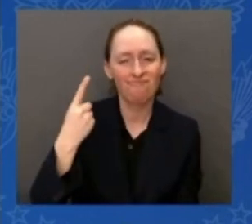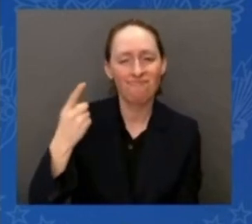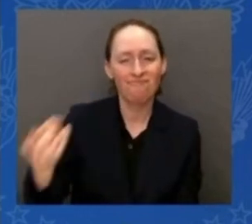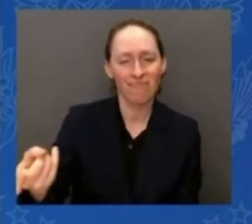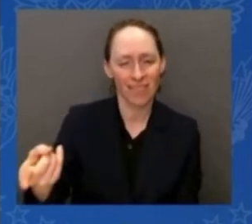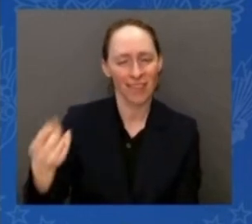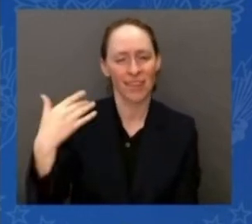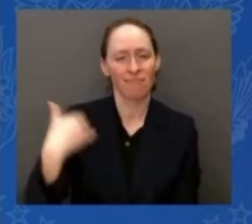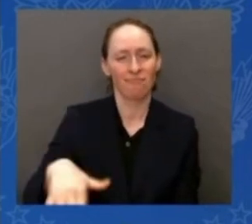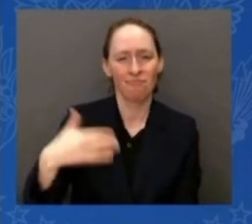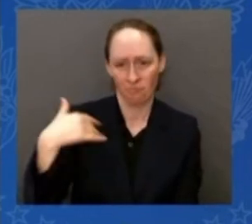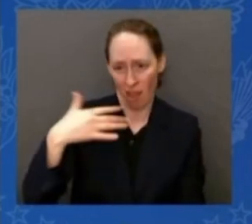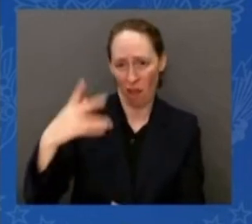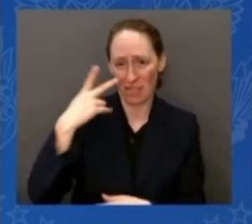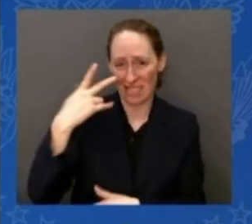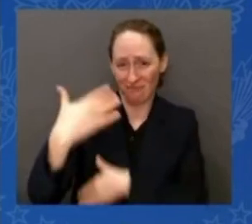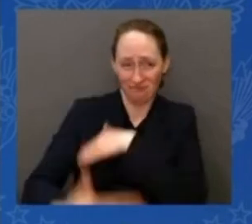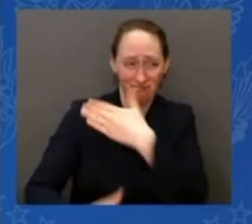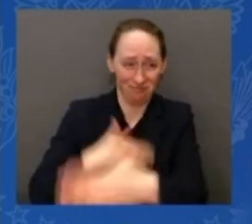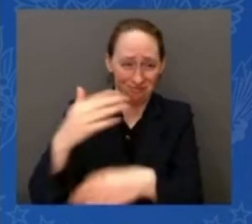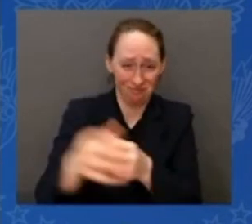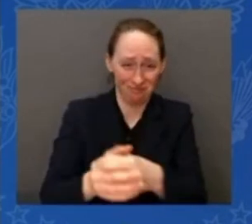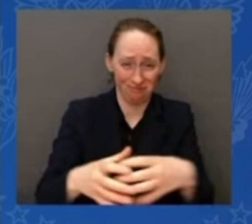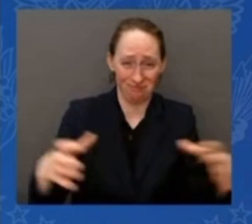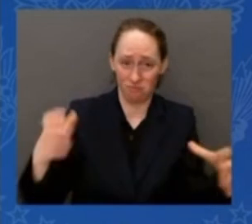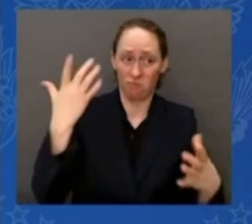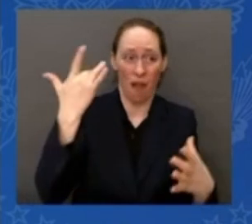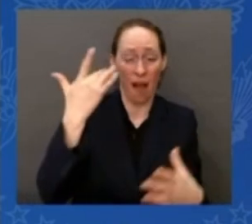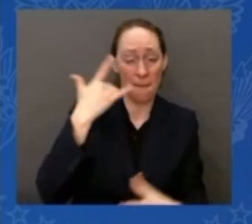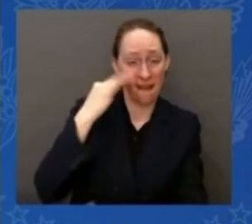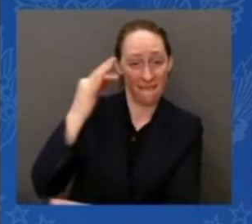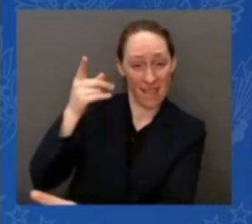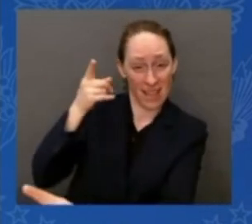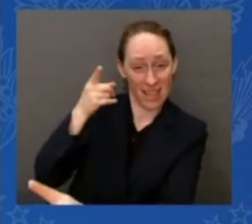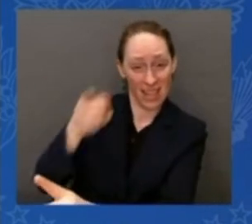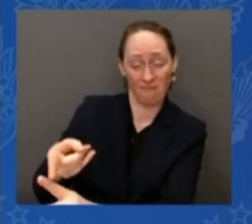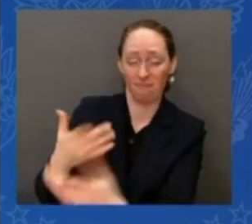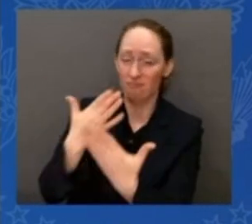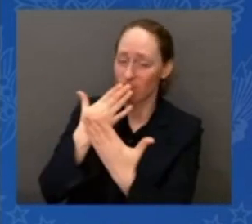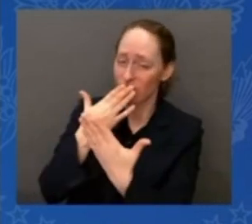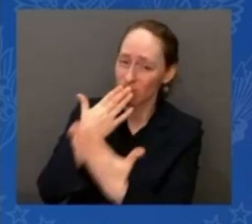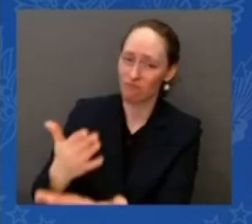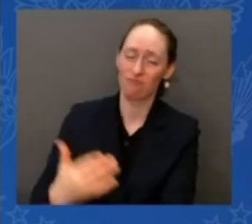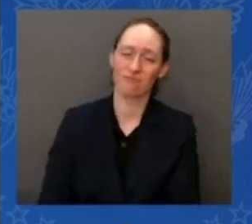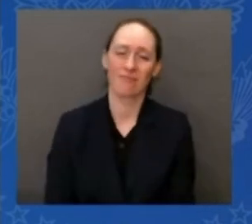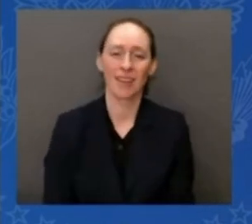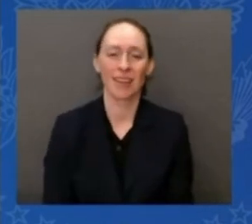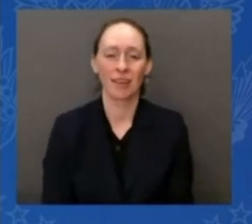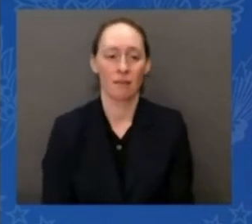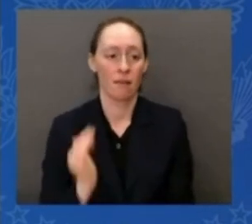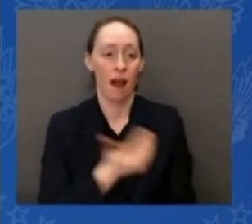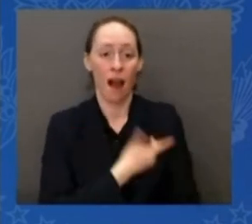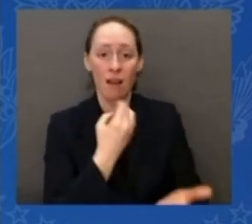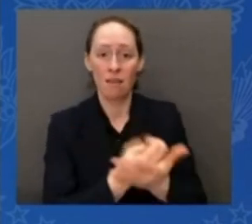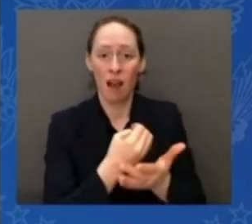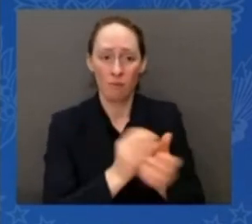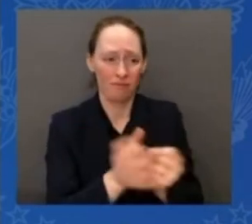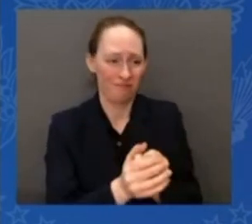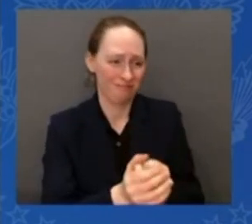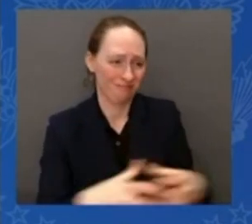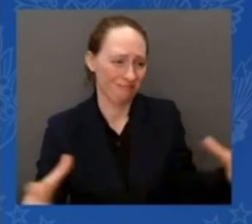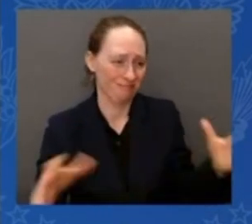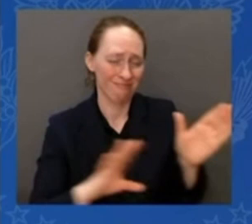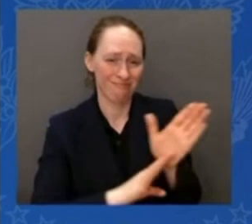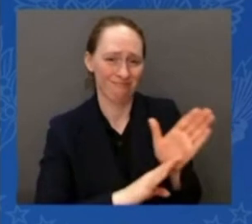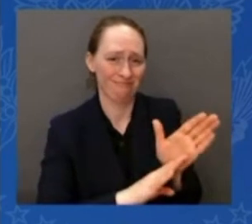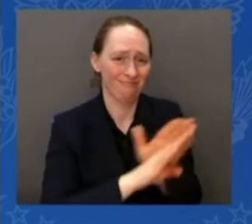progress. Our economy sees record job growth. Historic laws that I've signed are going to create even more new jobs